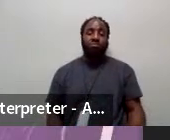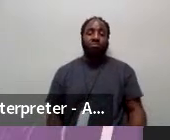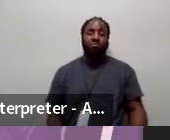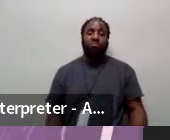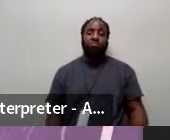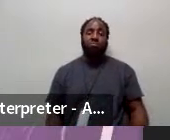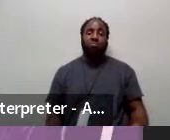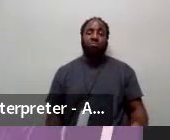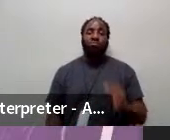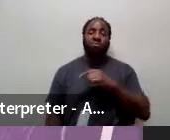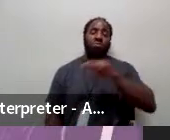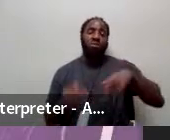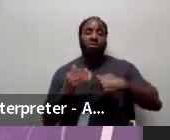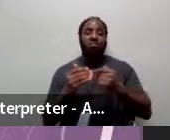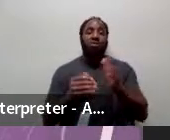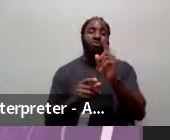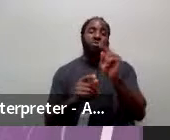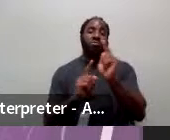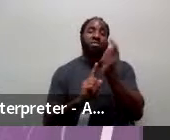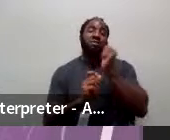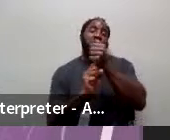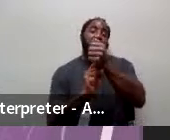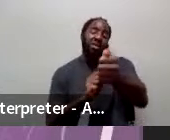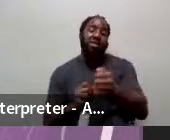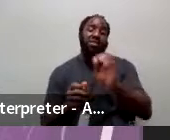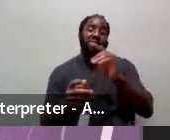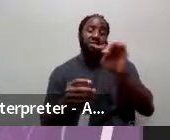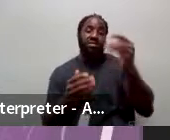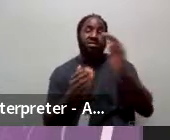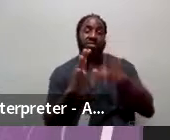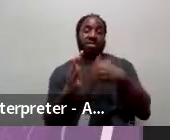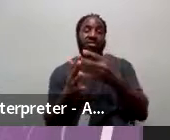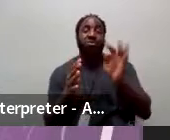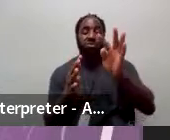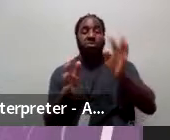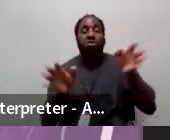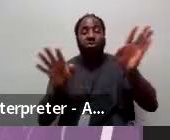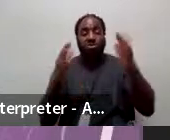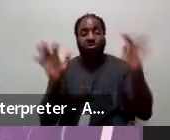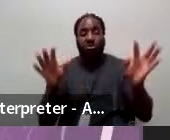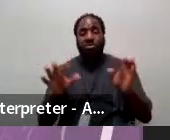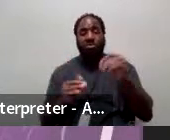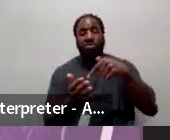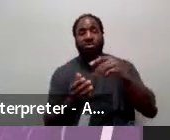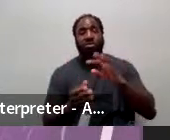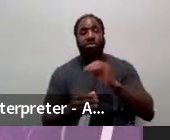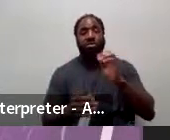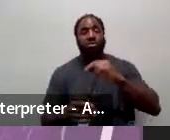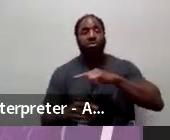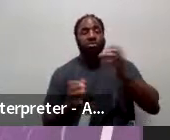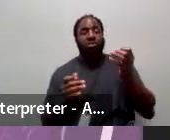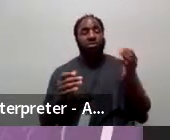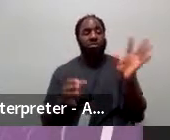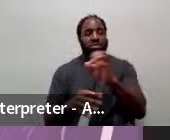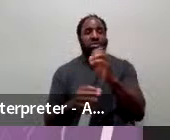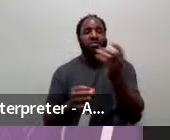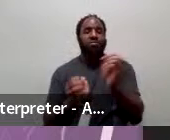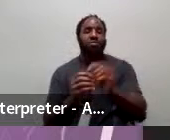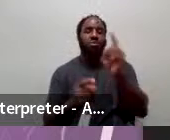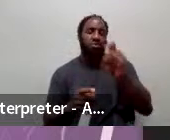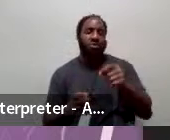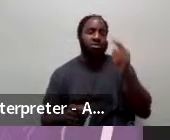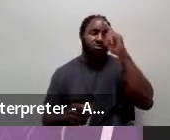We're about 20 minutes past the scheduled close of this, and we wanted to take a couple of more questions before we close and